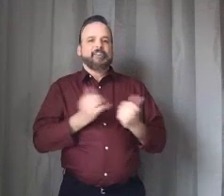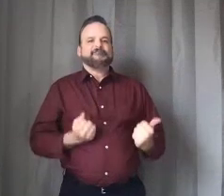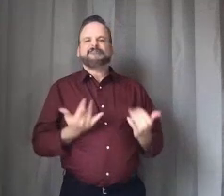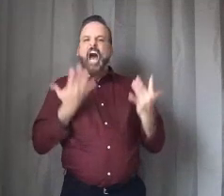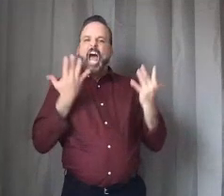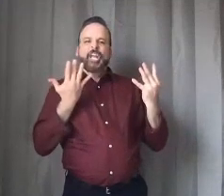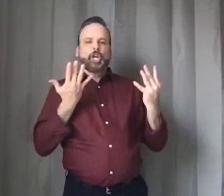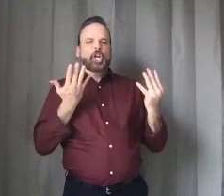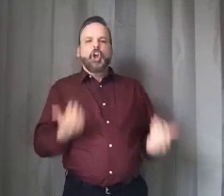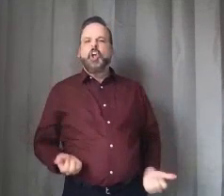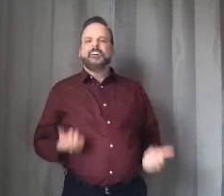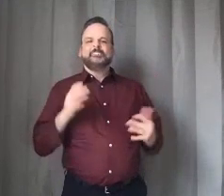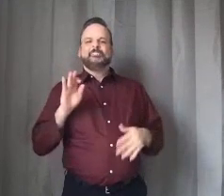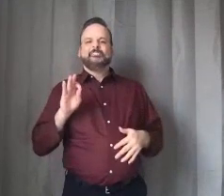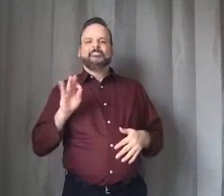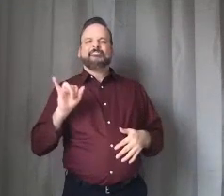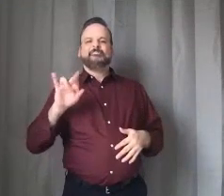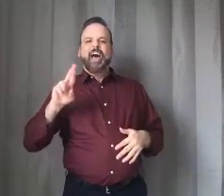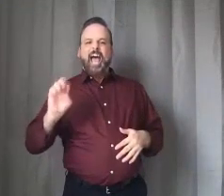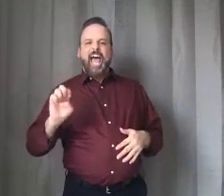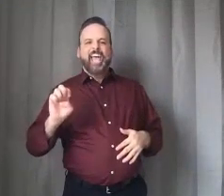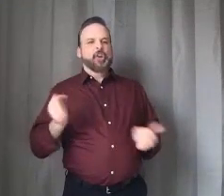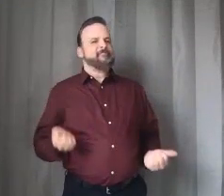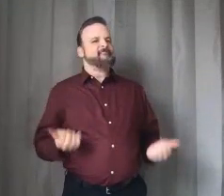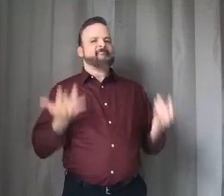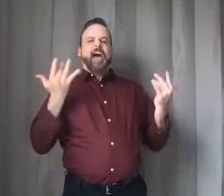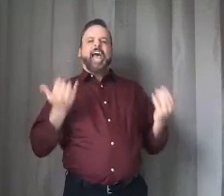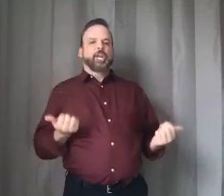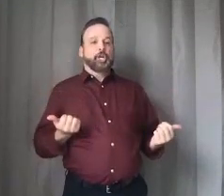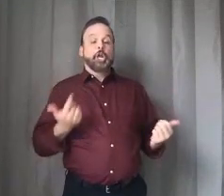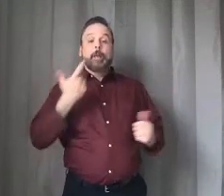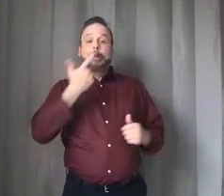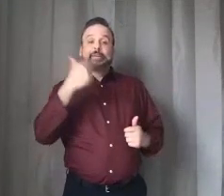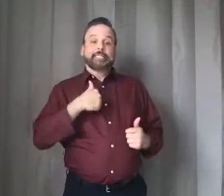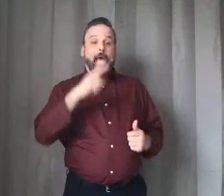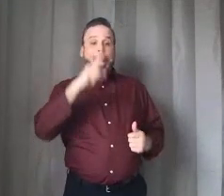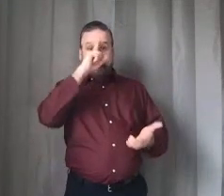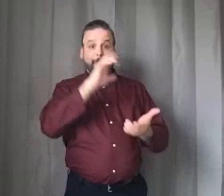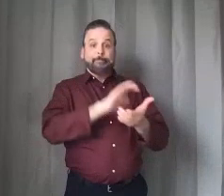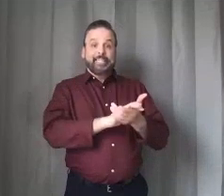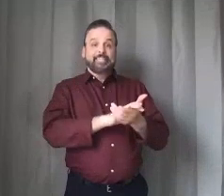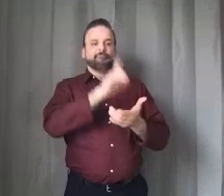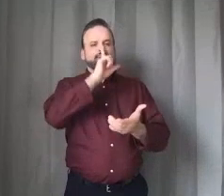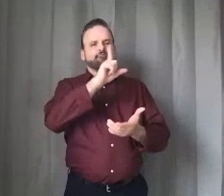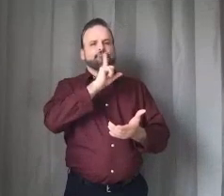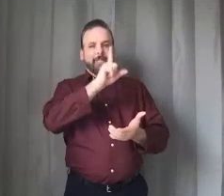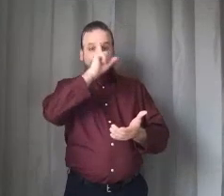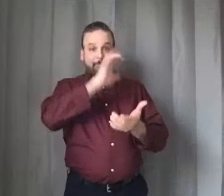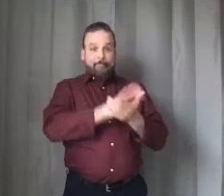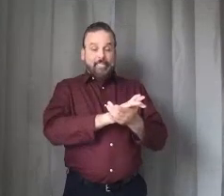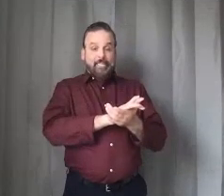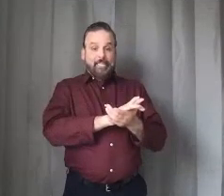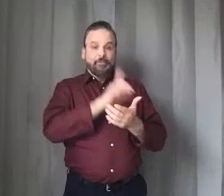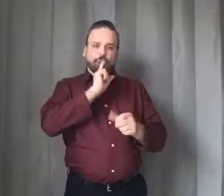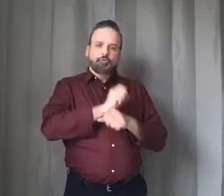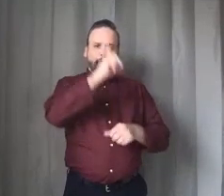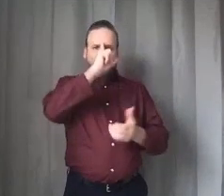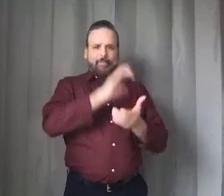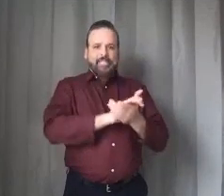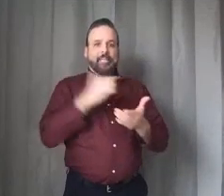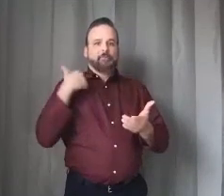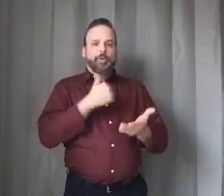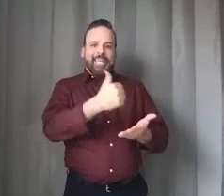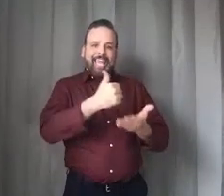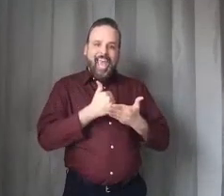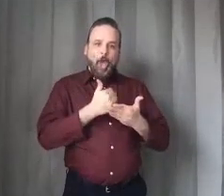fire, because I just fire. Because I believe that I really, truly, truly, truly am a big believer that we help